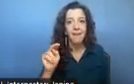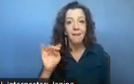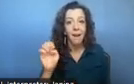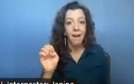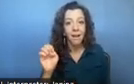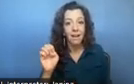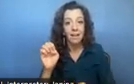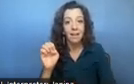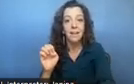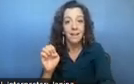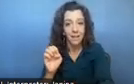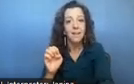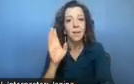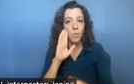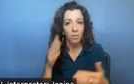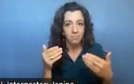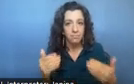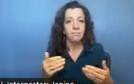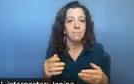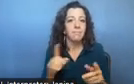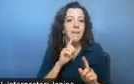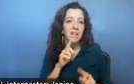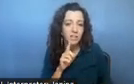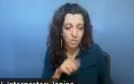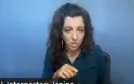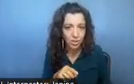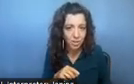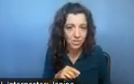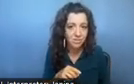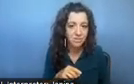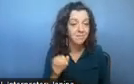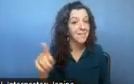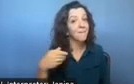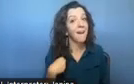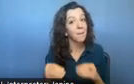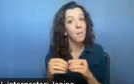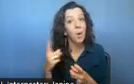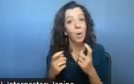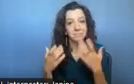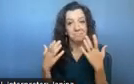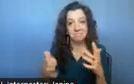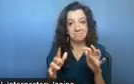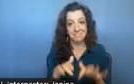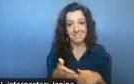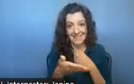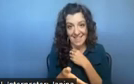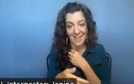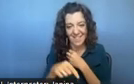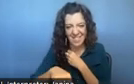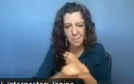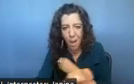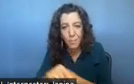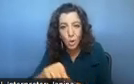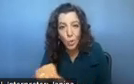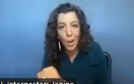to um tackle the questions in the q a if you have other questions please enter them there and we'll do our very best to